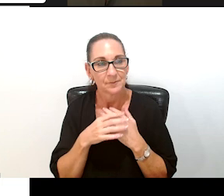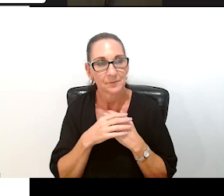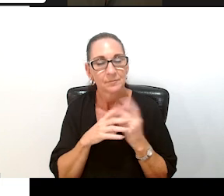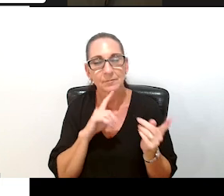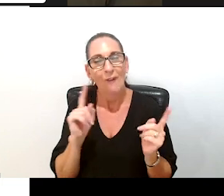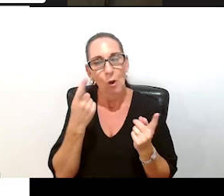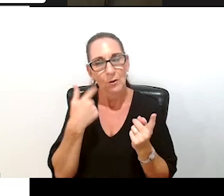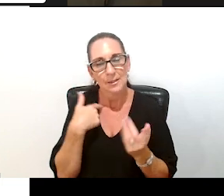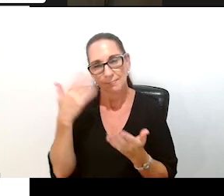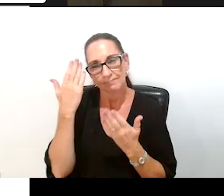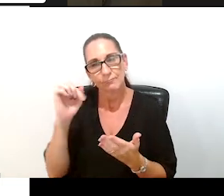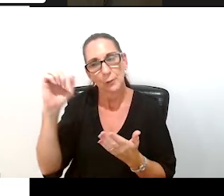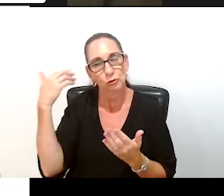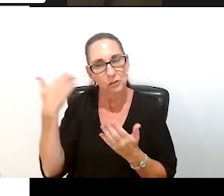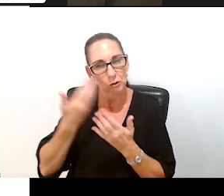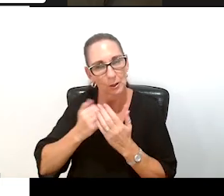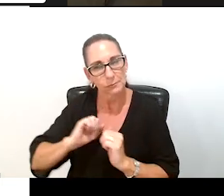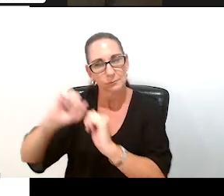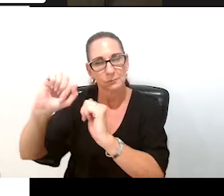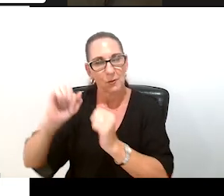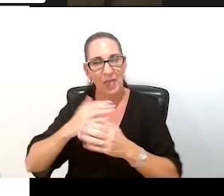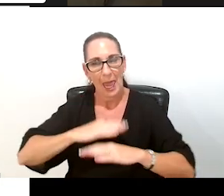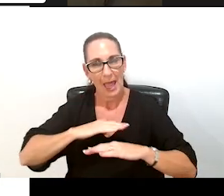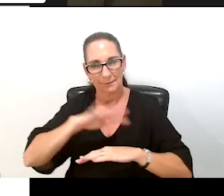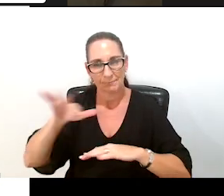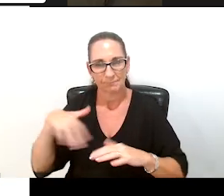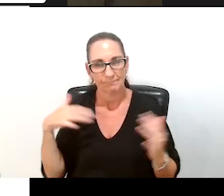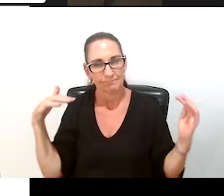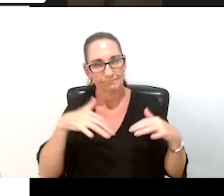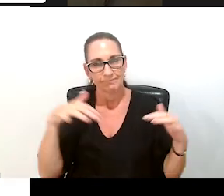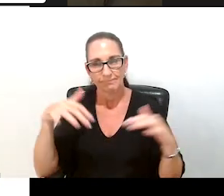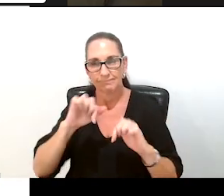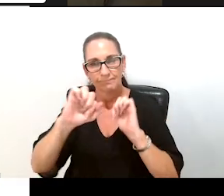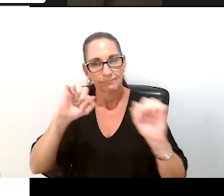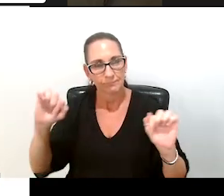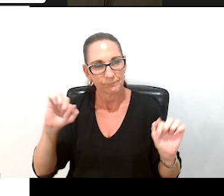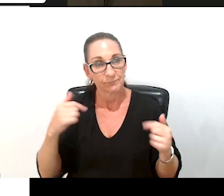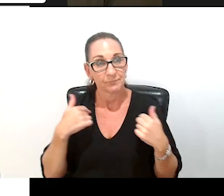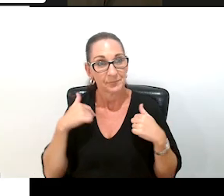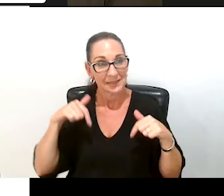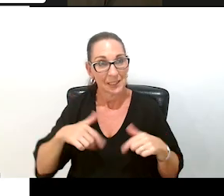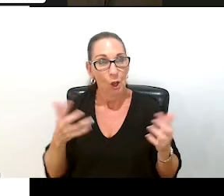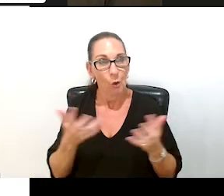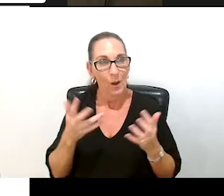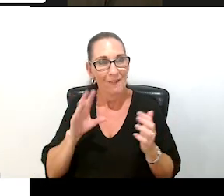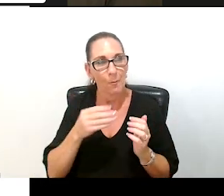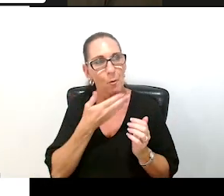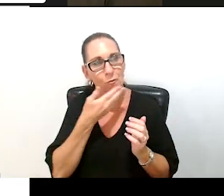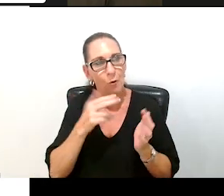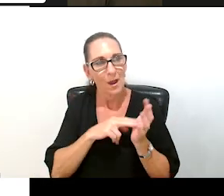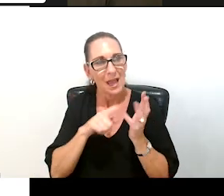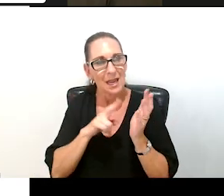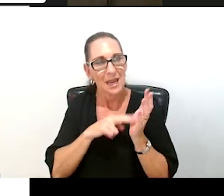start by acknowledging the traditional custodians of the lands on which we are all meeting. I'm joining you from beautiful